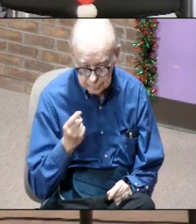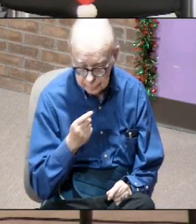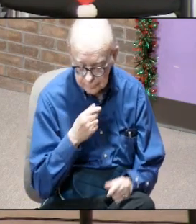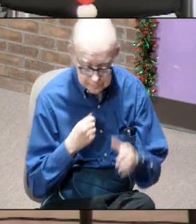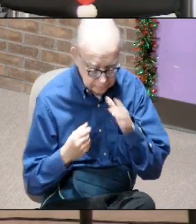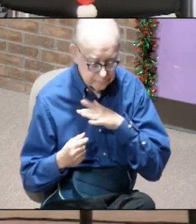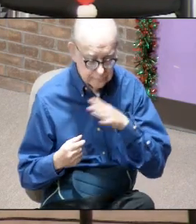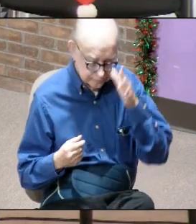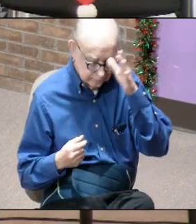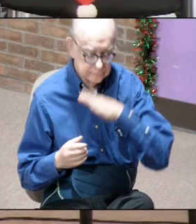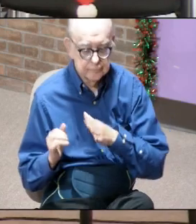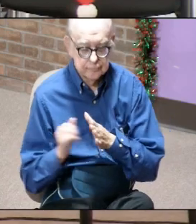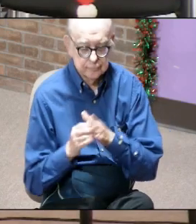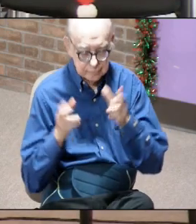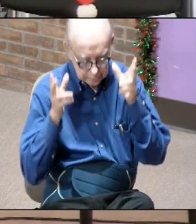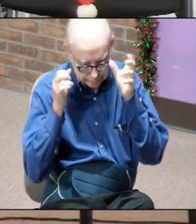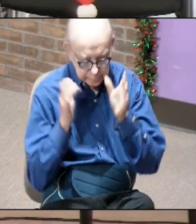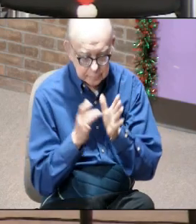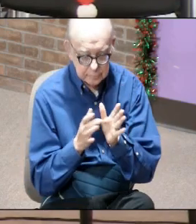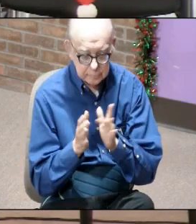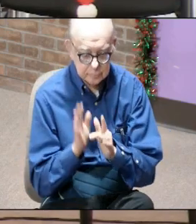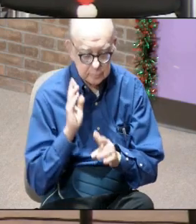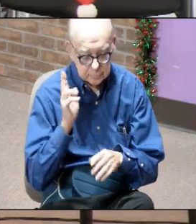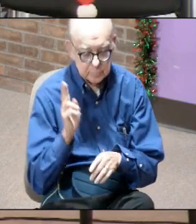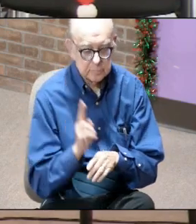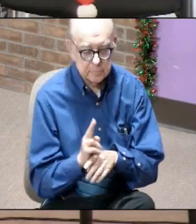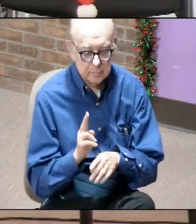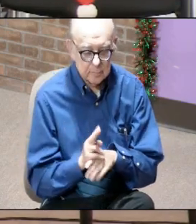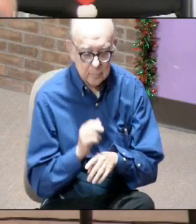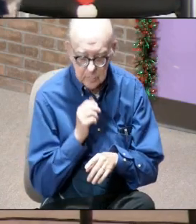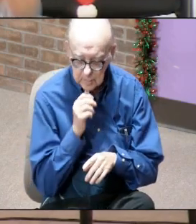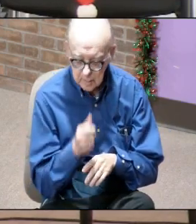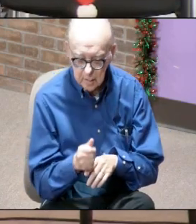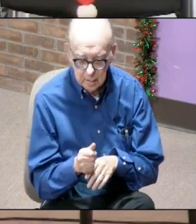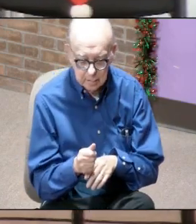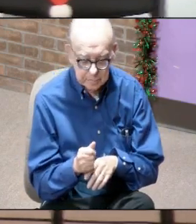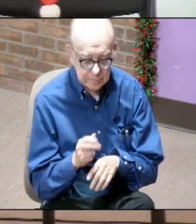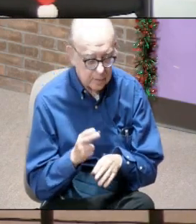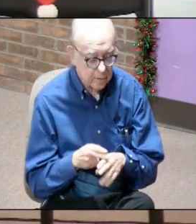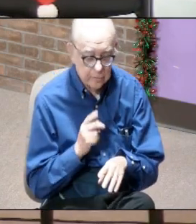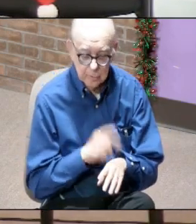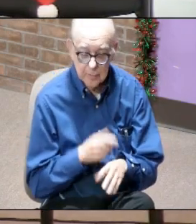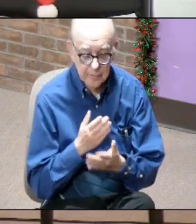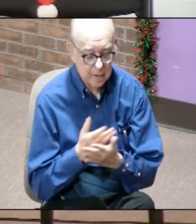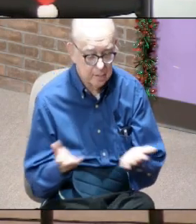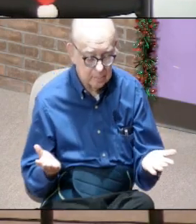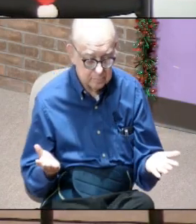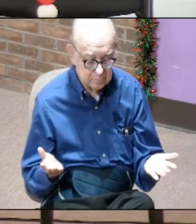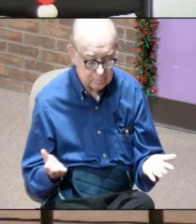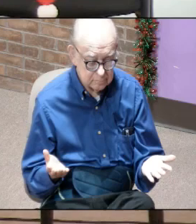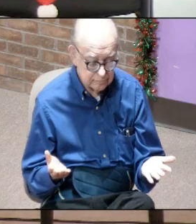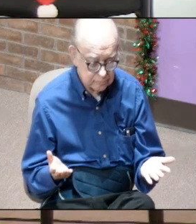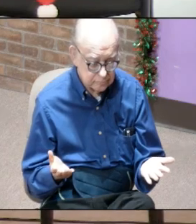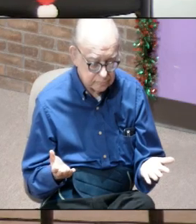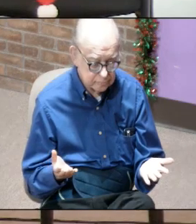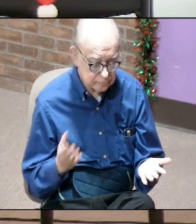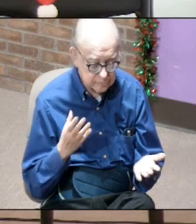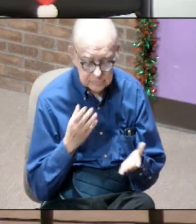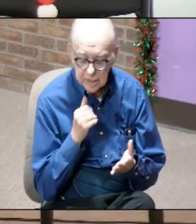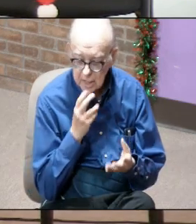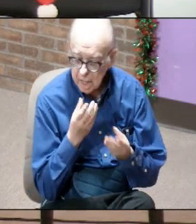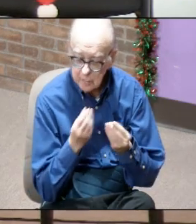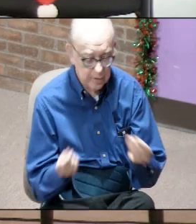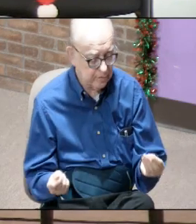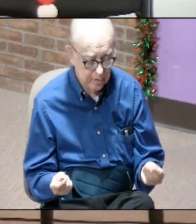and gentlemen, the crown that Jesus is going to be wearing is not going to be a temporary thing that's going to wilt